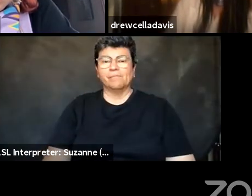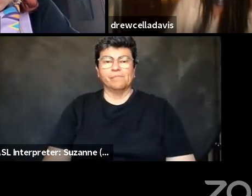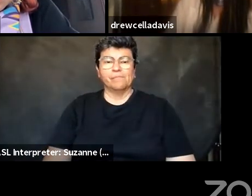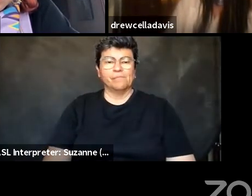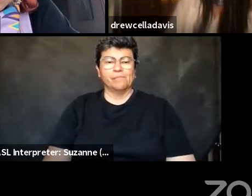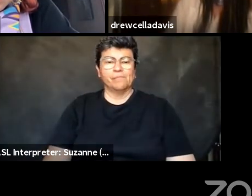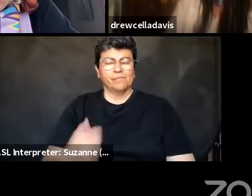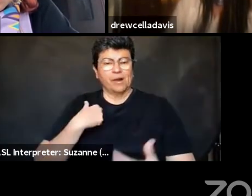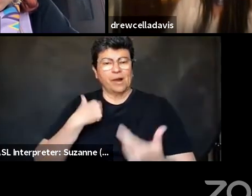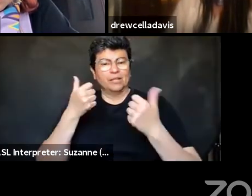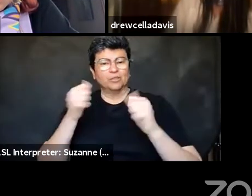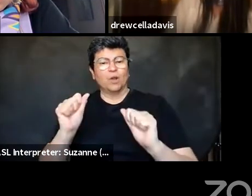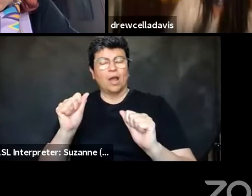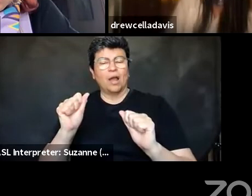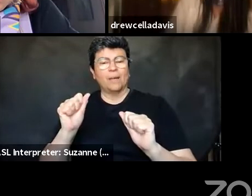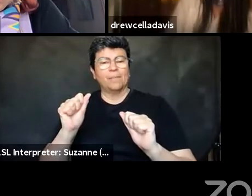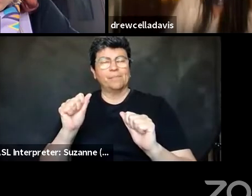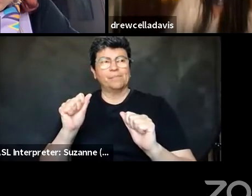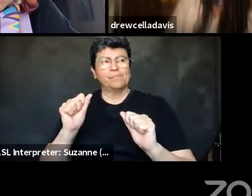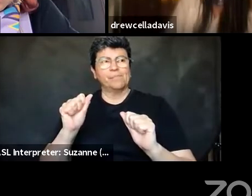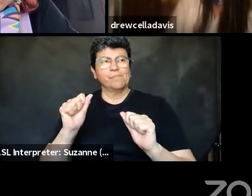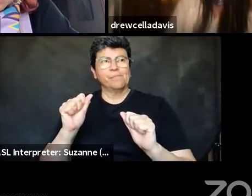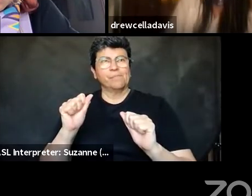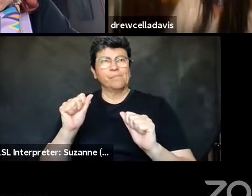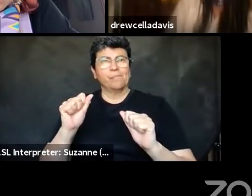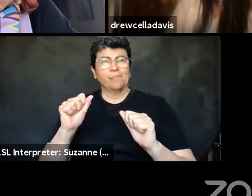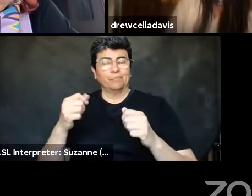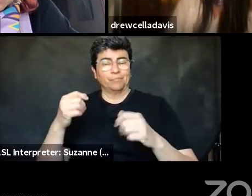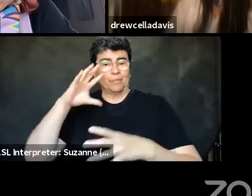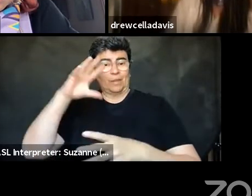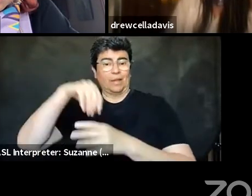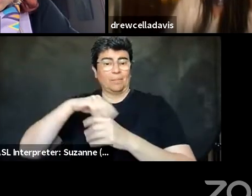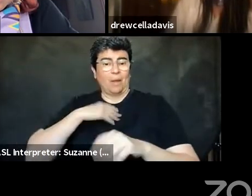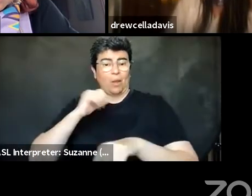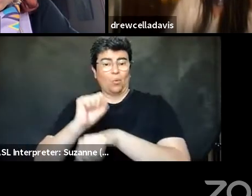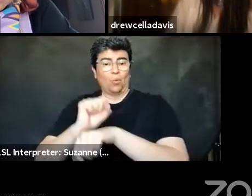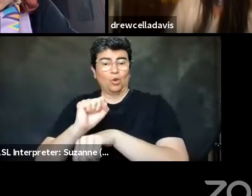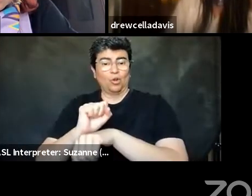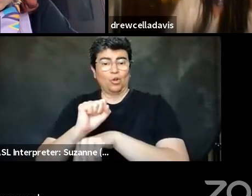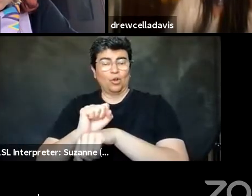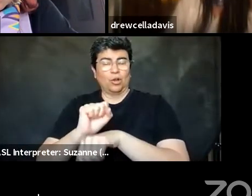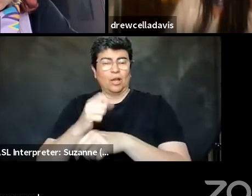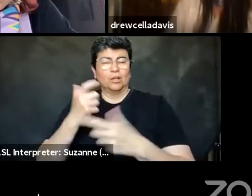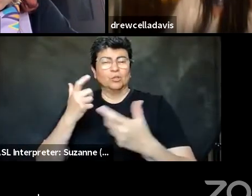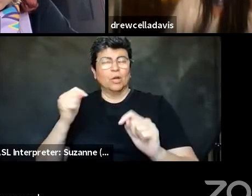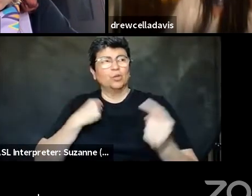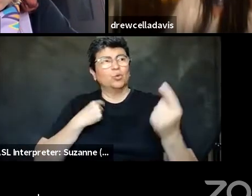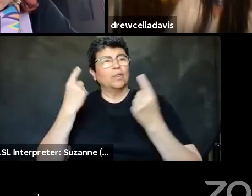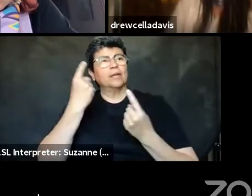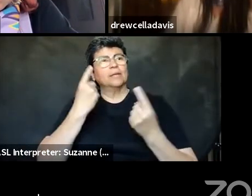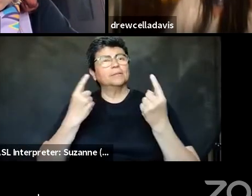I try to, in my work, think about